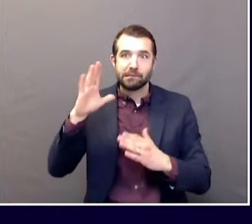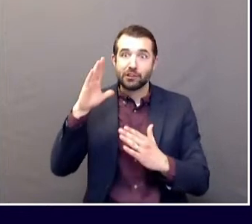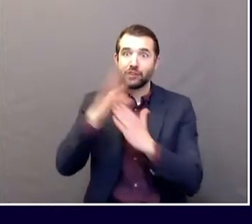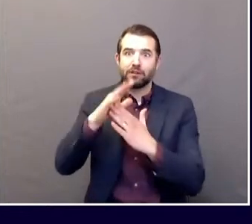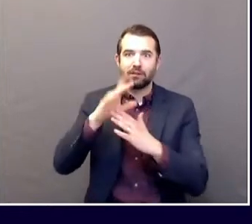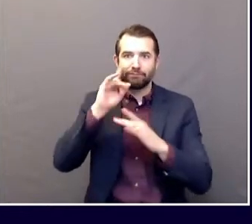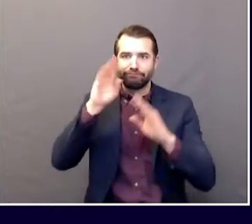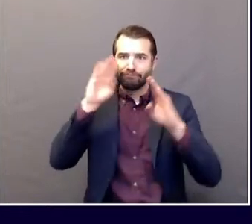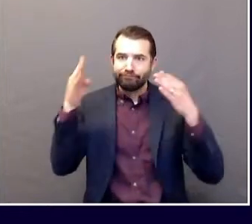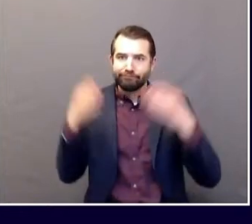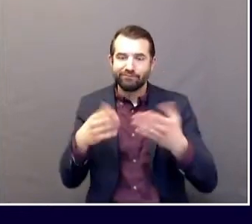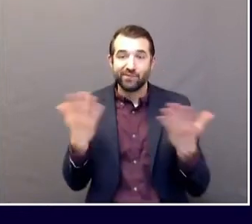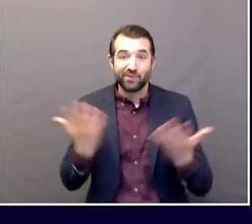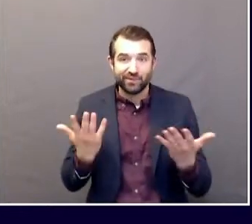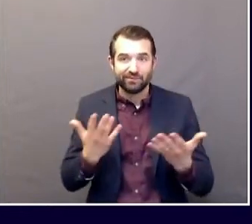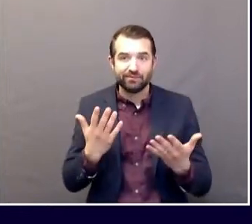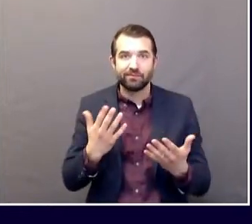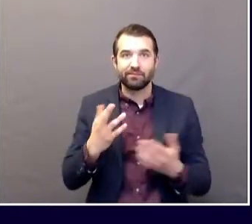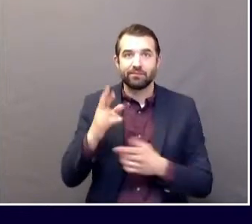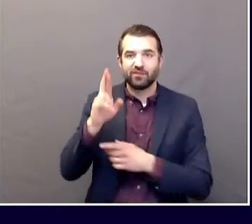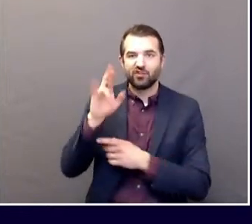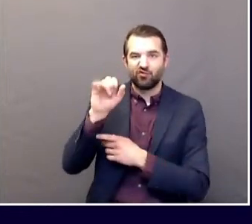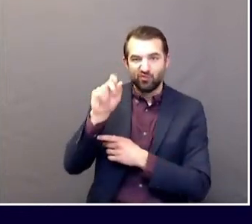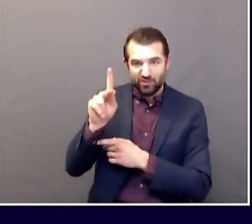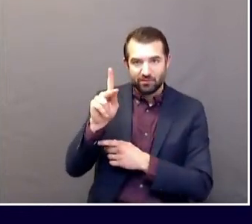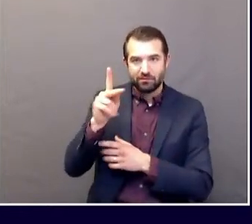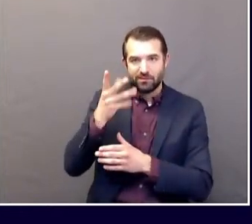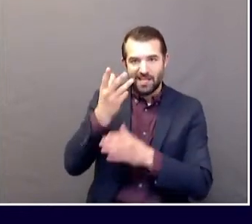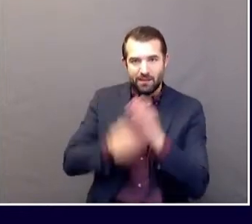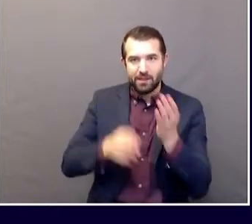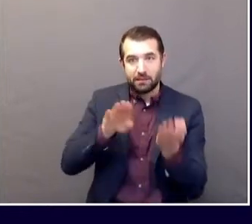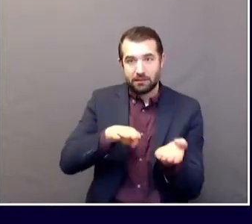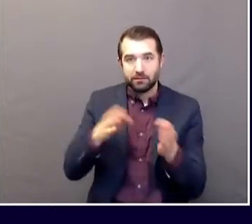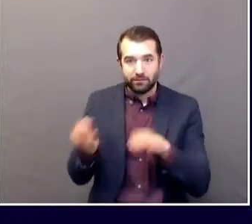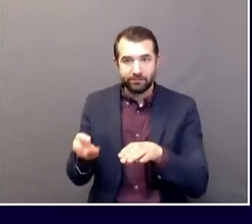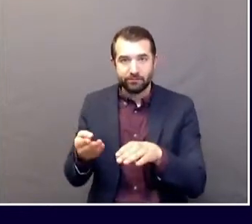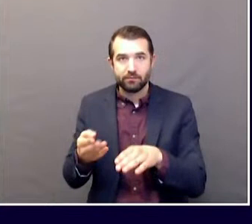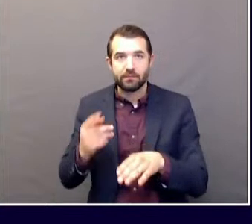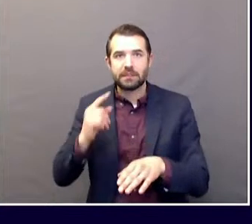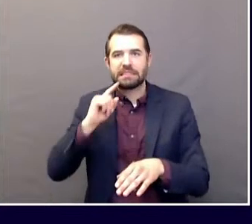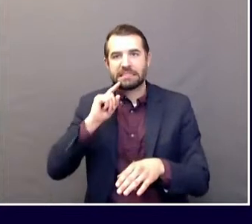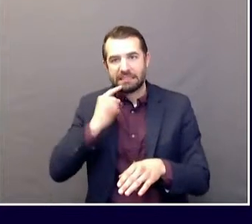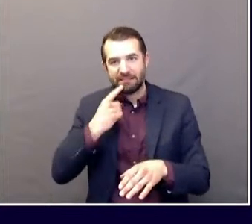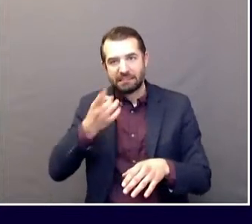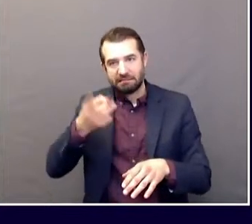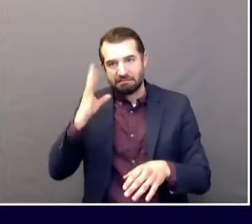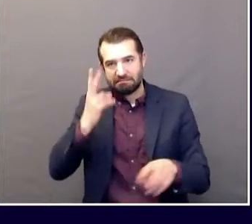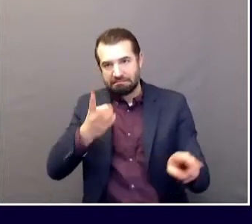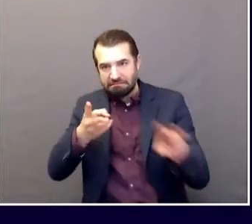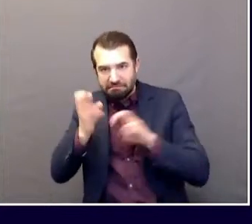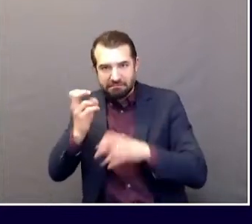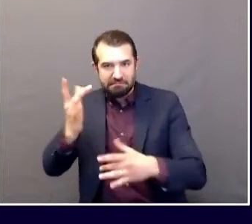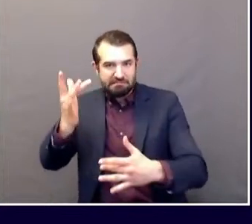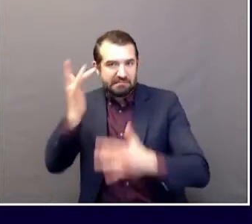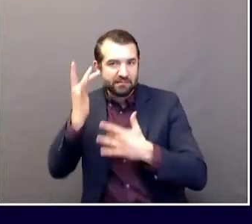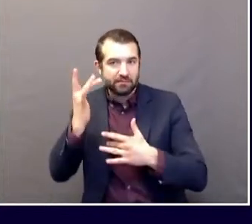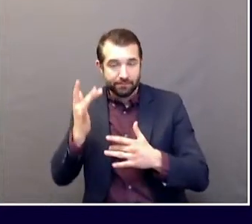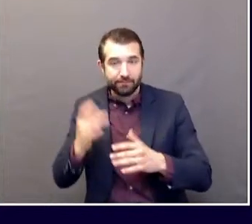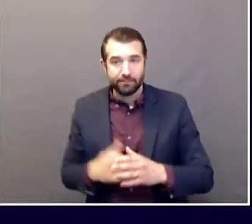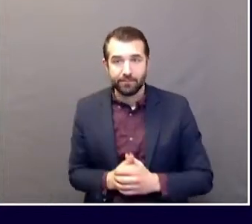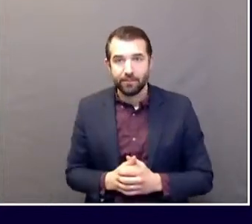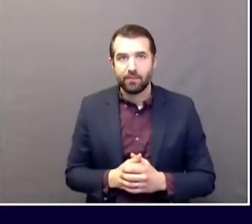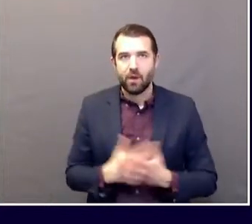disease. And so her policy actions, her decisions are guided by that notion of what can we do